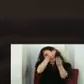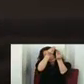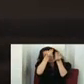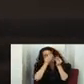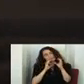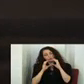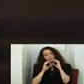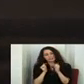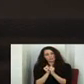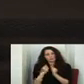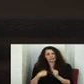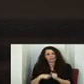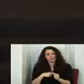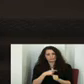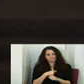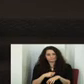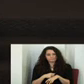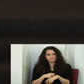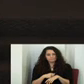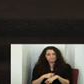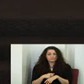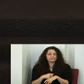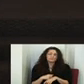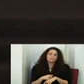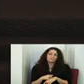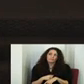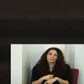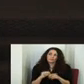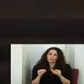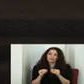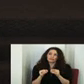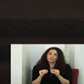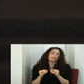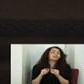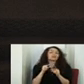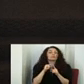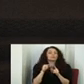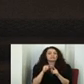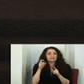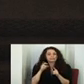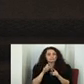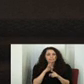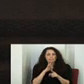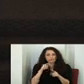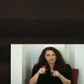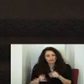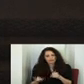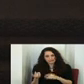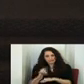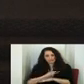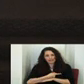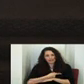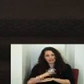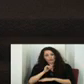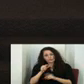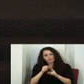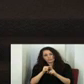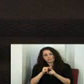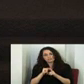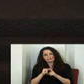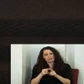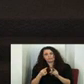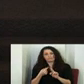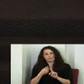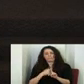now, God, I pray that you would touch my lips of clay. Mold them into the words that need to be spoken this day, and may the words that come from my mouth